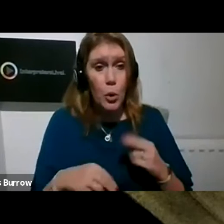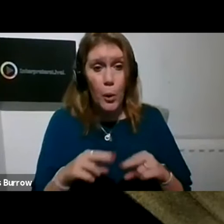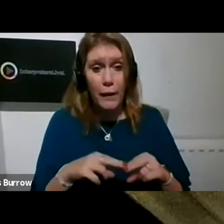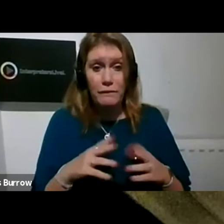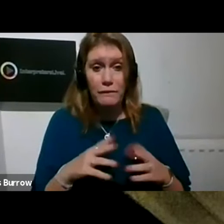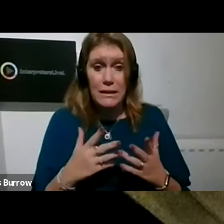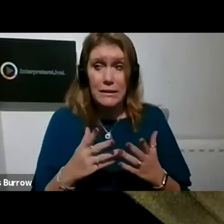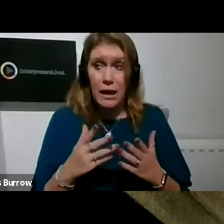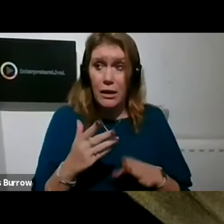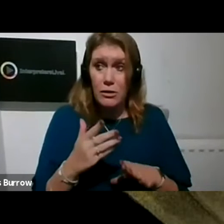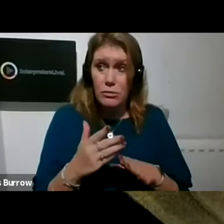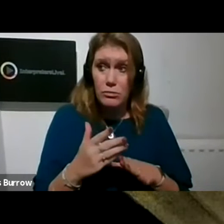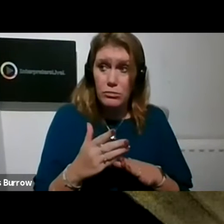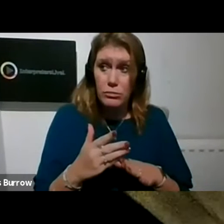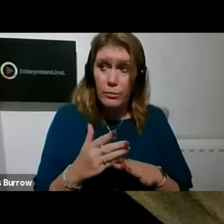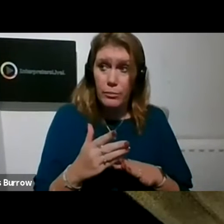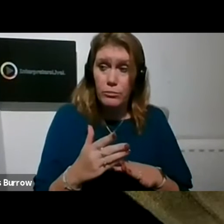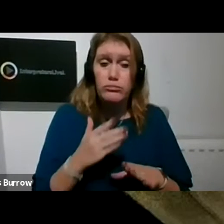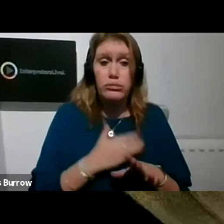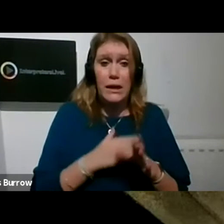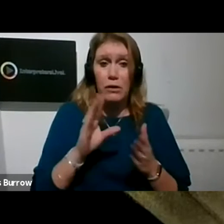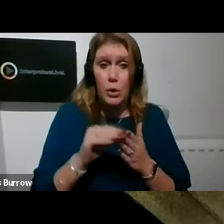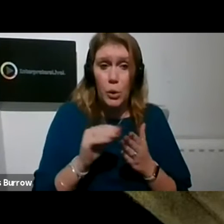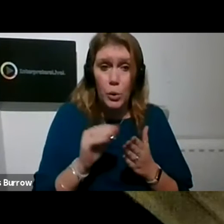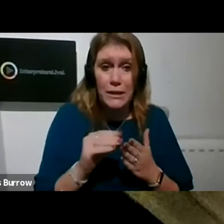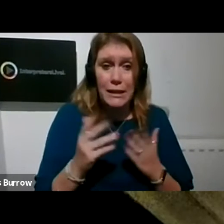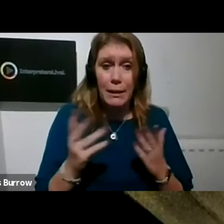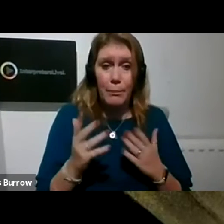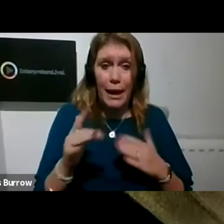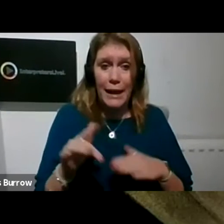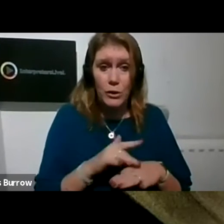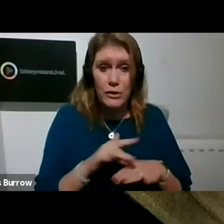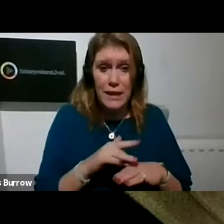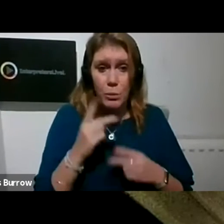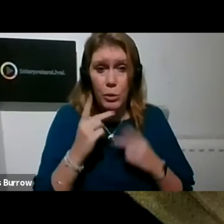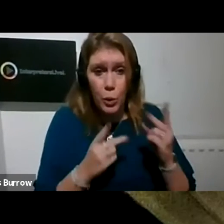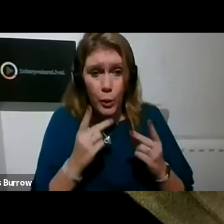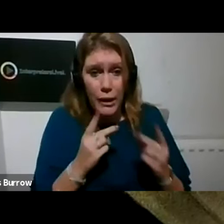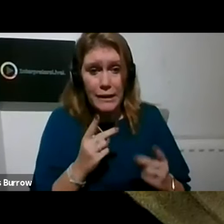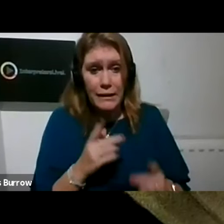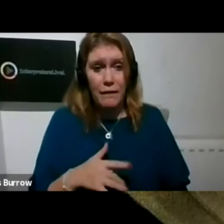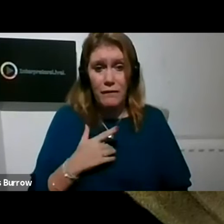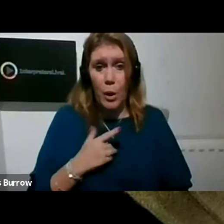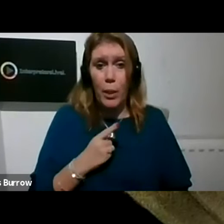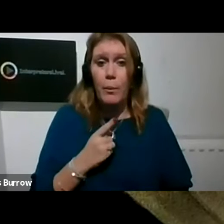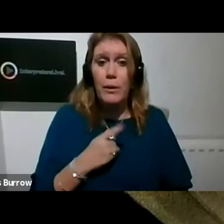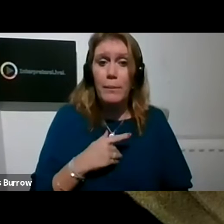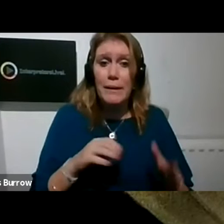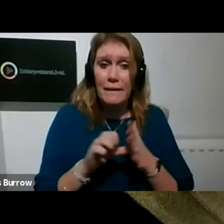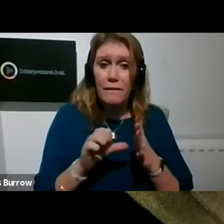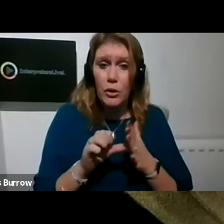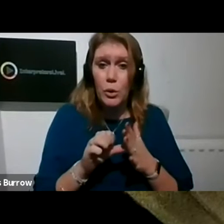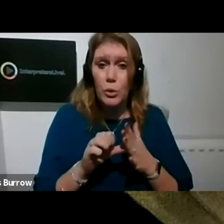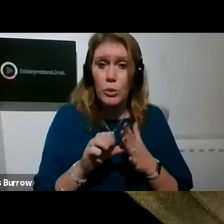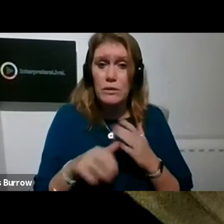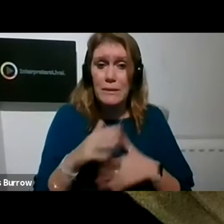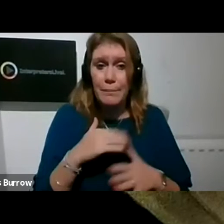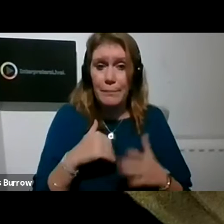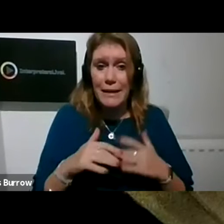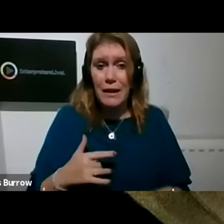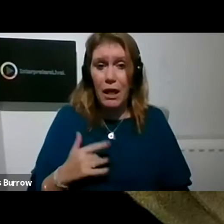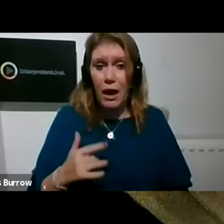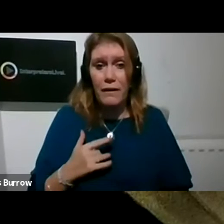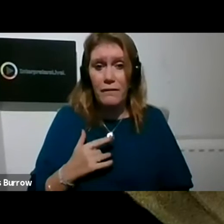pre-recorded and played on the stage with things like the chorus, I would have thought that was hugely difficult to mix live. Well,